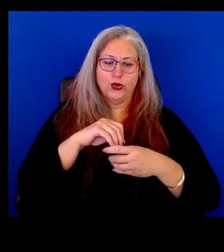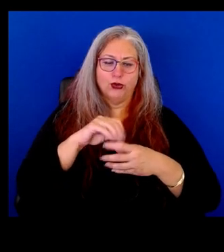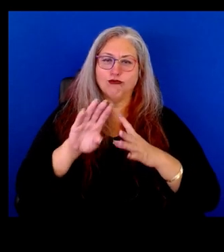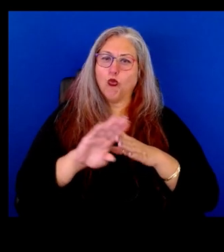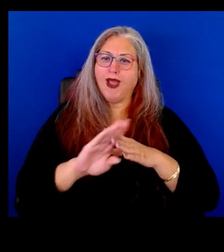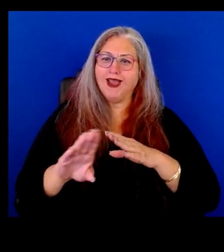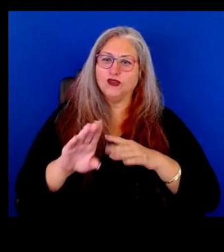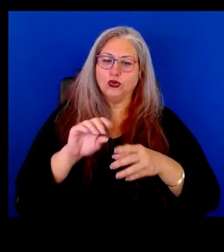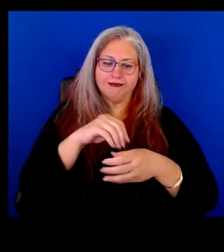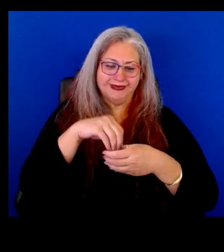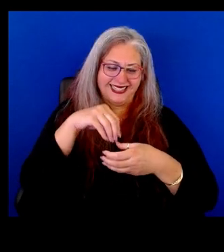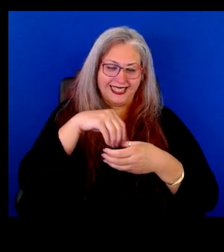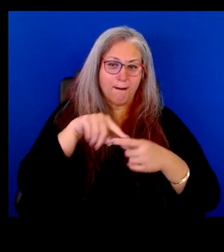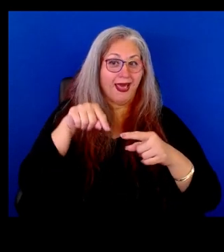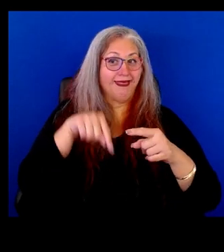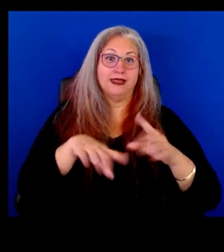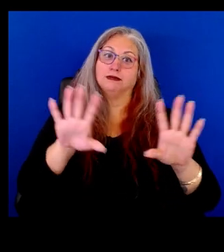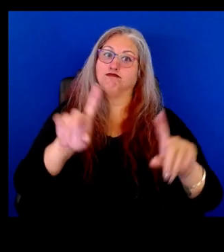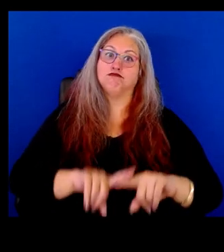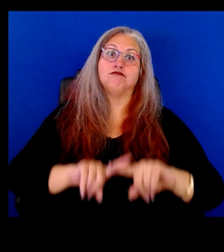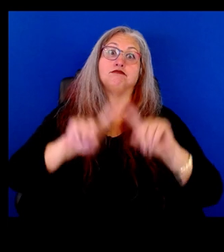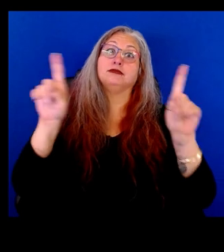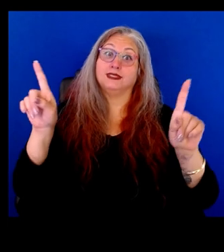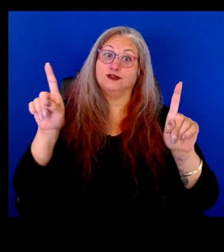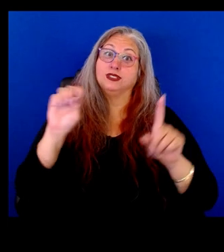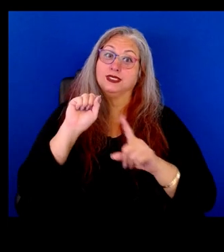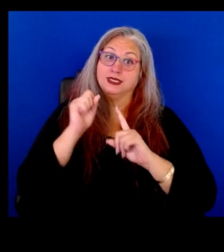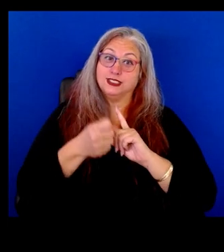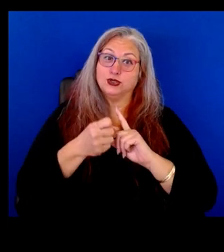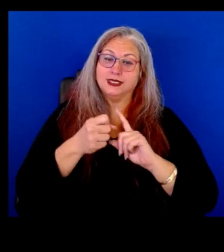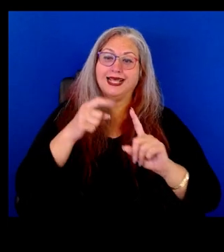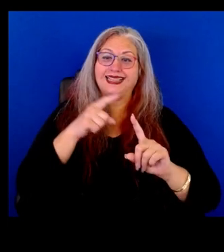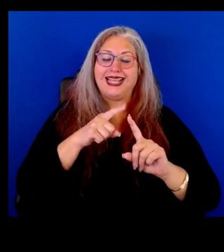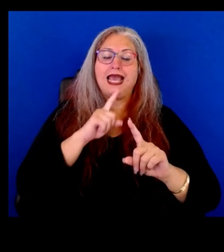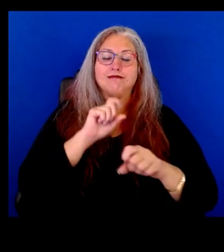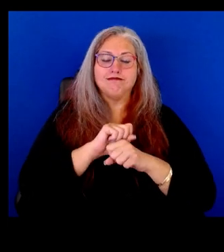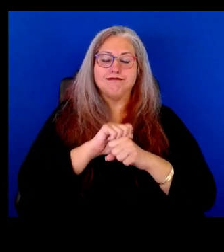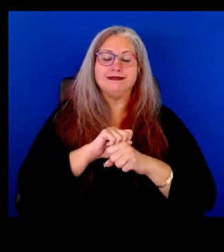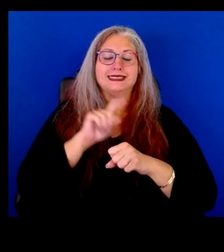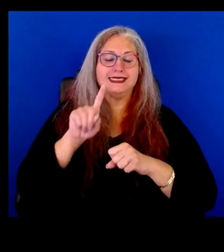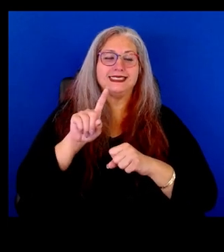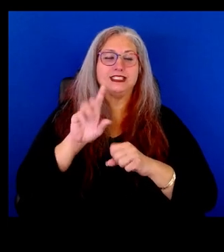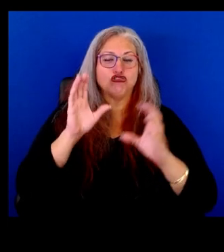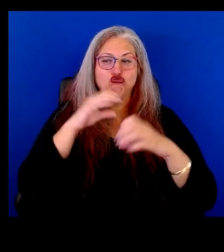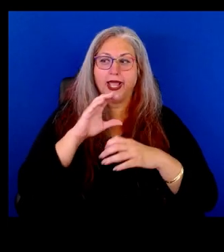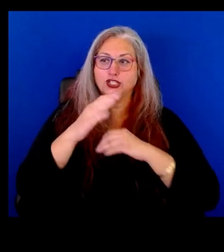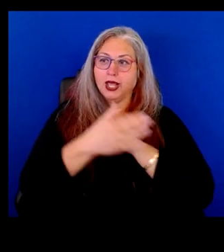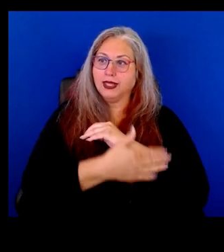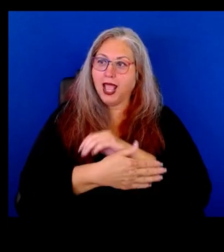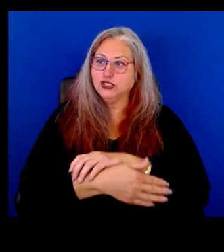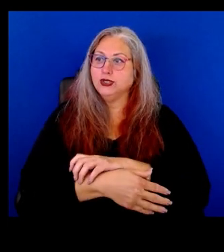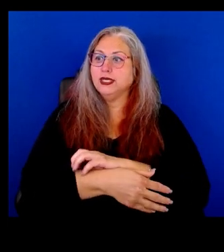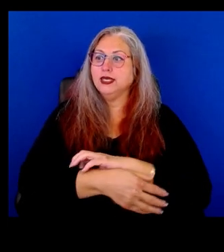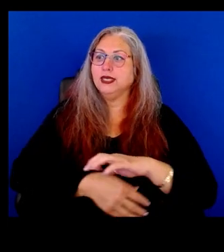internal refugees. But this was a totally different ball game. They were in a strange country